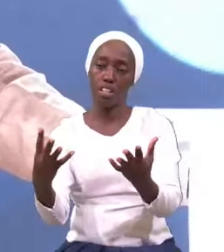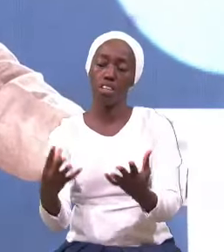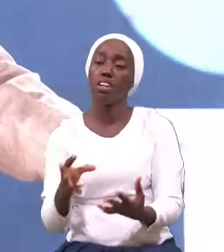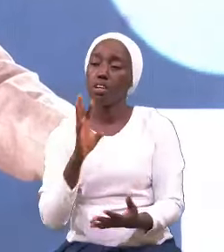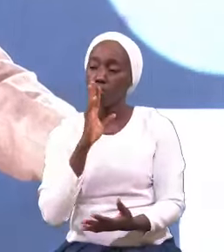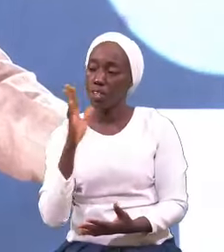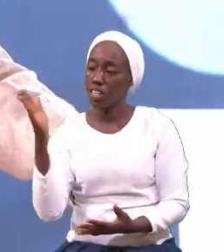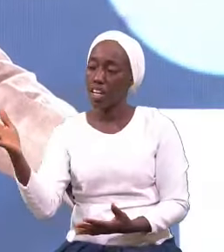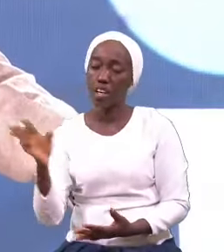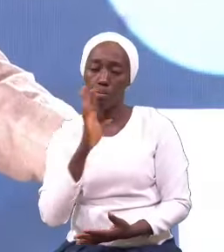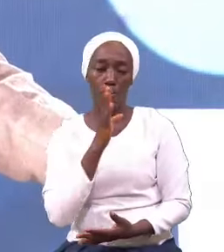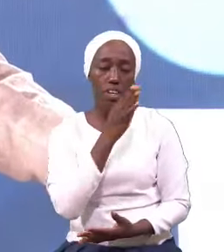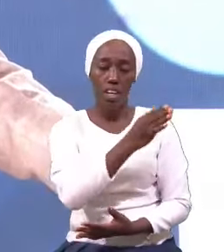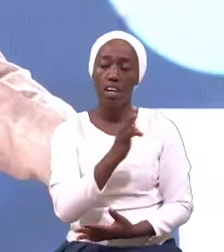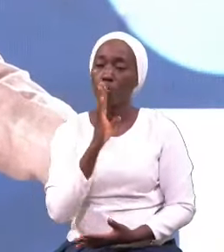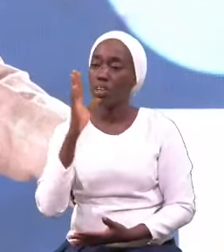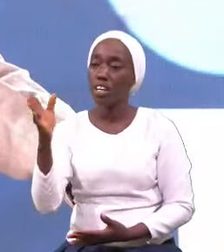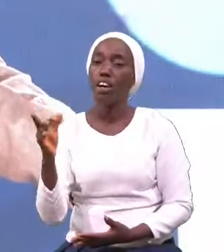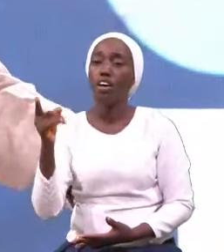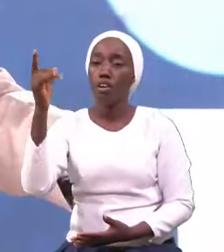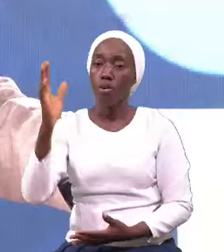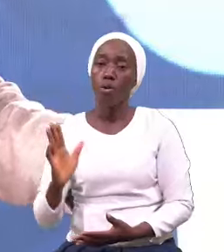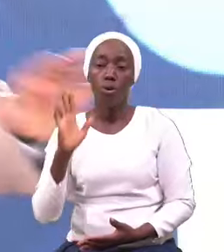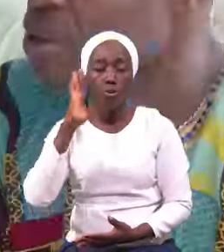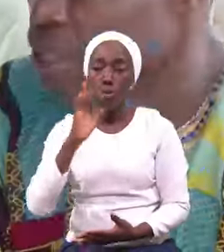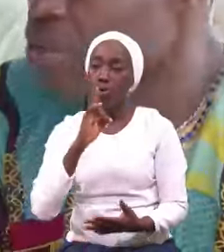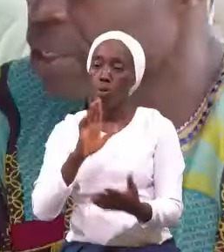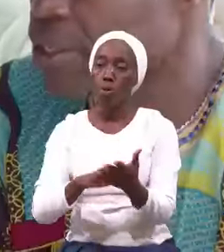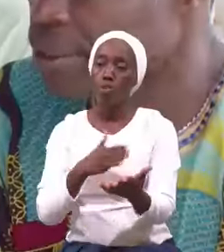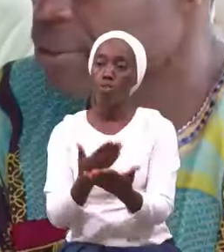But there, God will confirm the word in